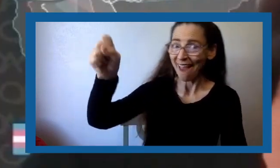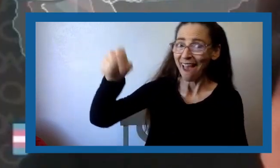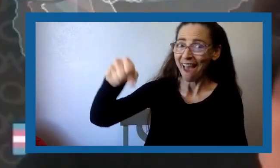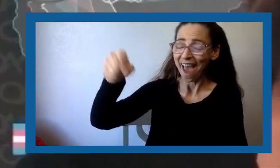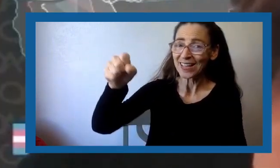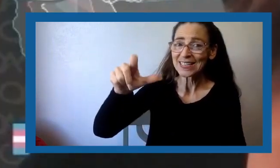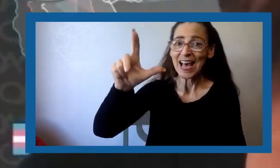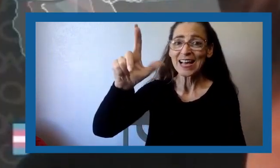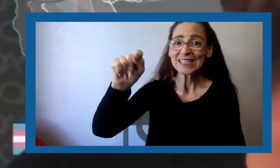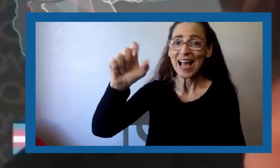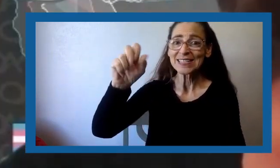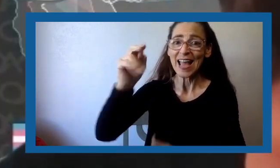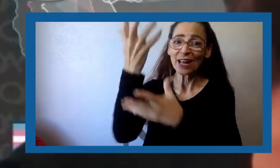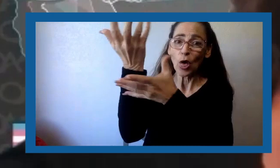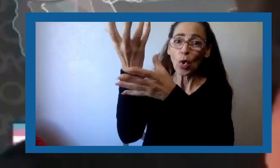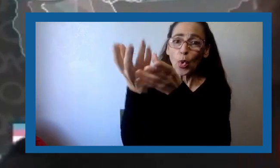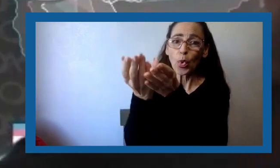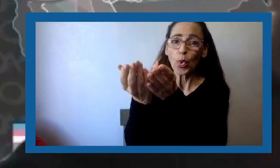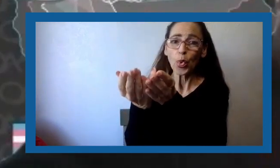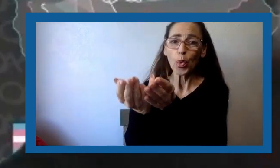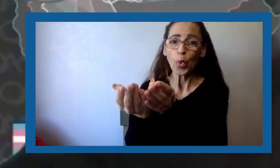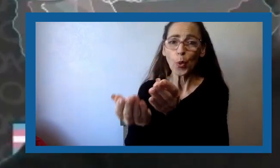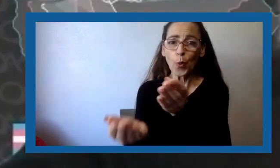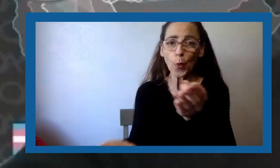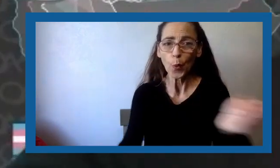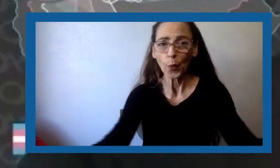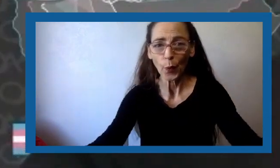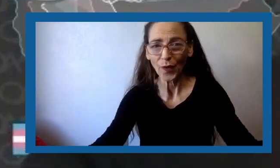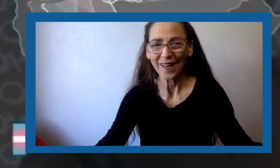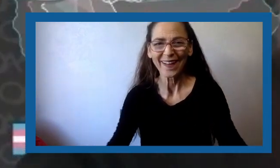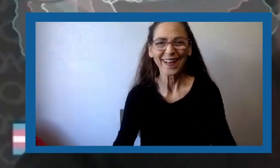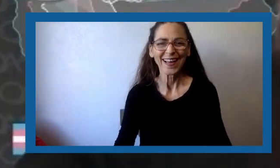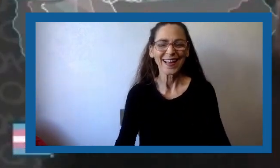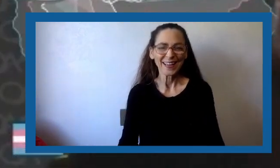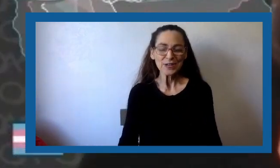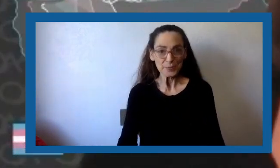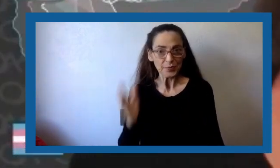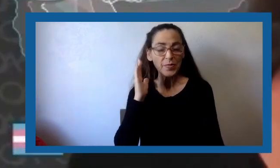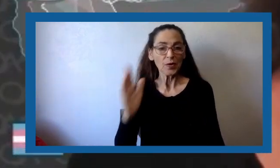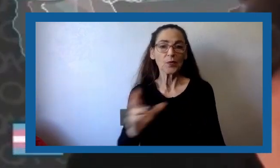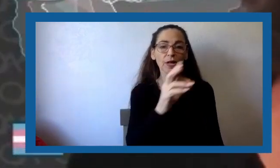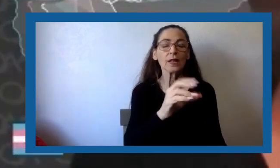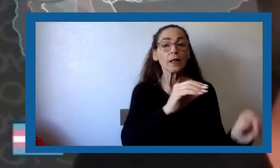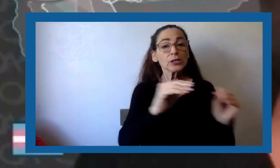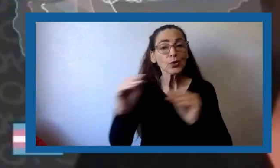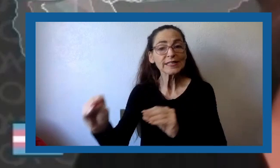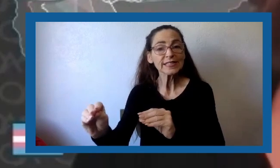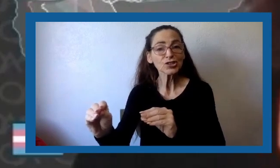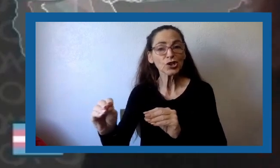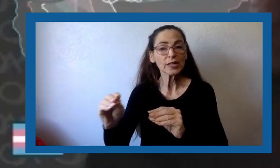it's there, the Titanic is going down. All right. So we are going to now transition